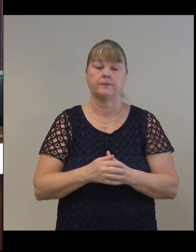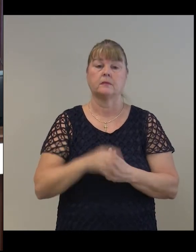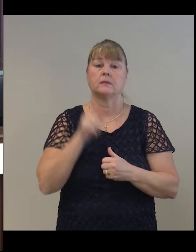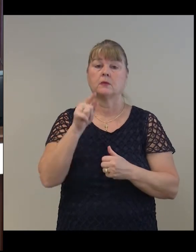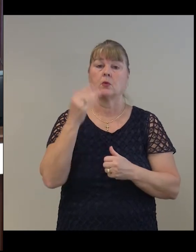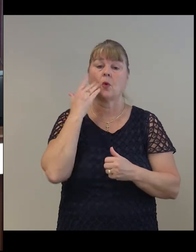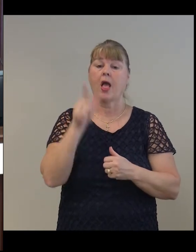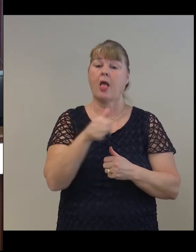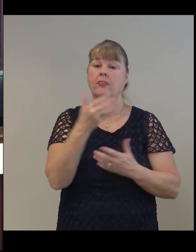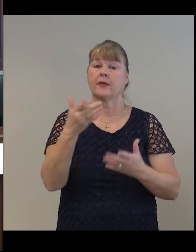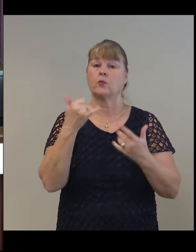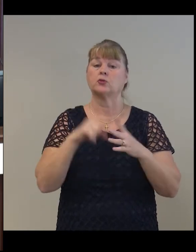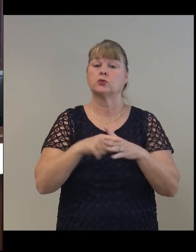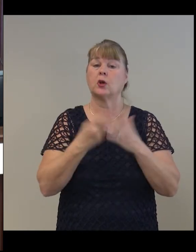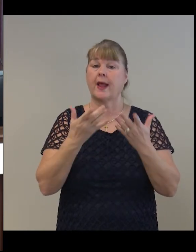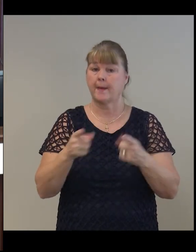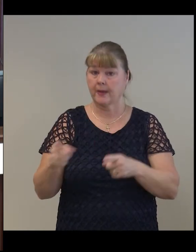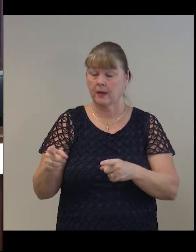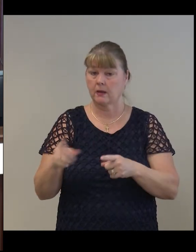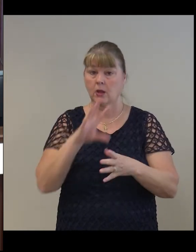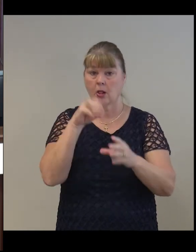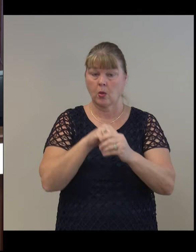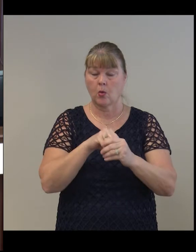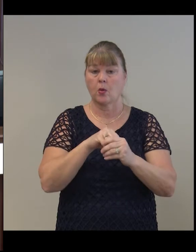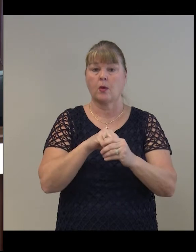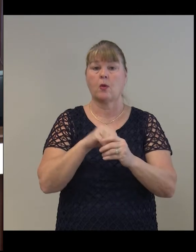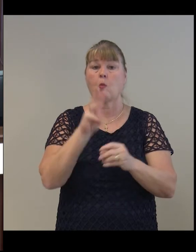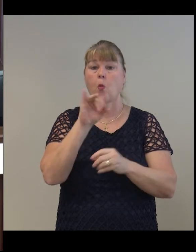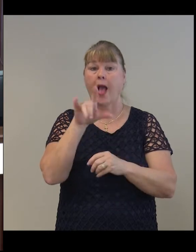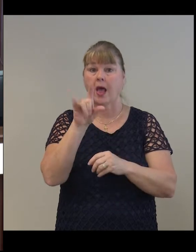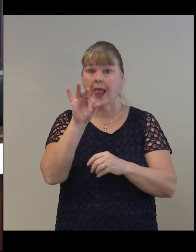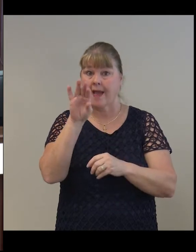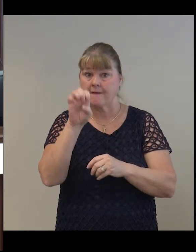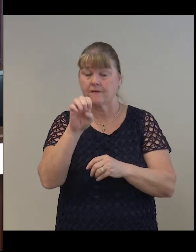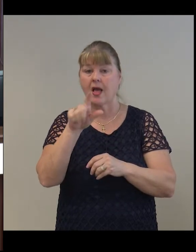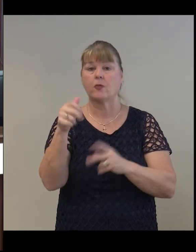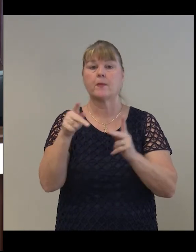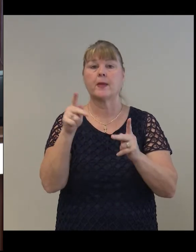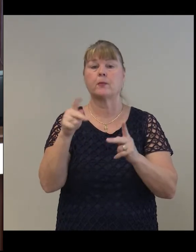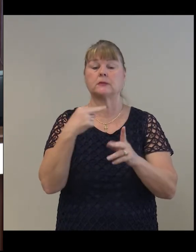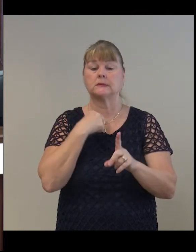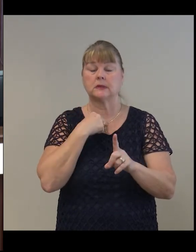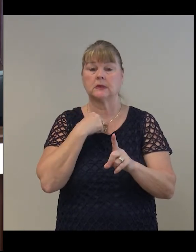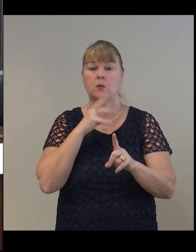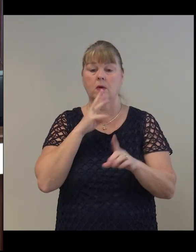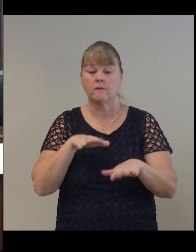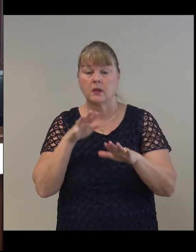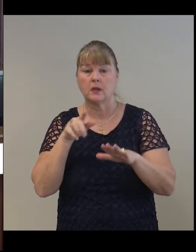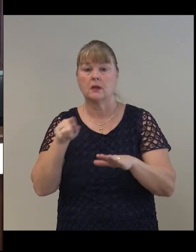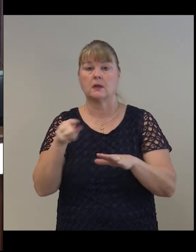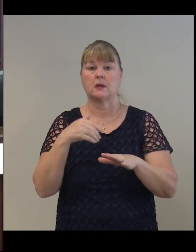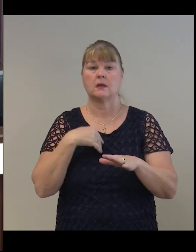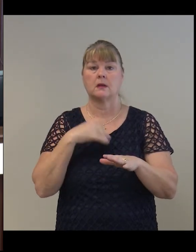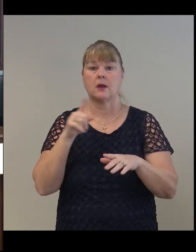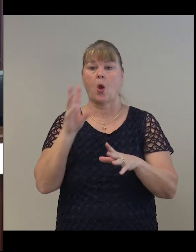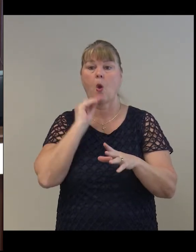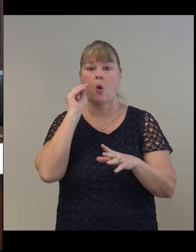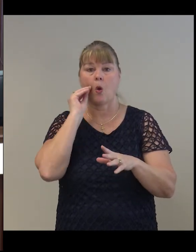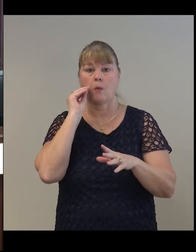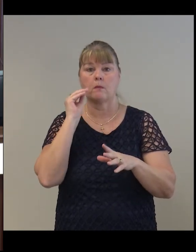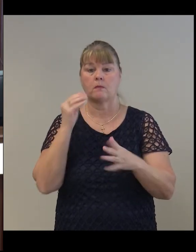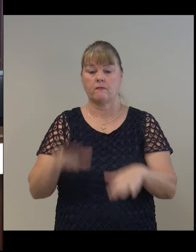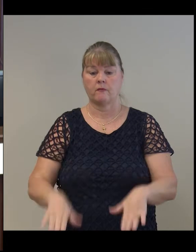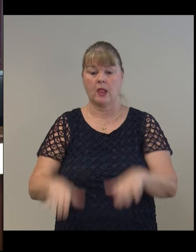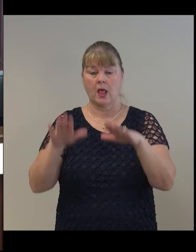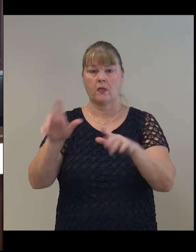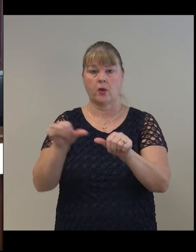other people that are stranded or have been flooded out of their homes or flooded out of their area. It's not a safe place to be. Now,